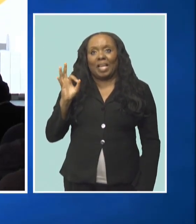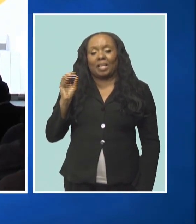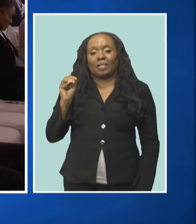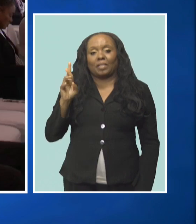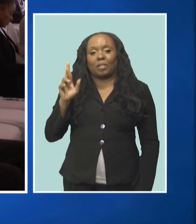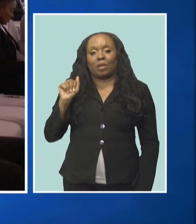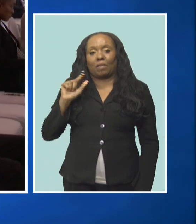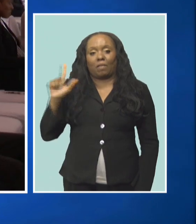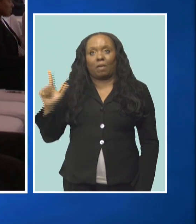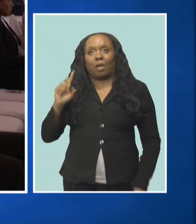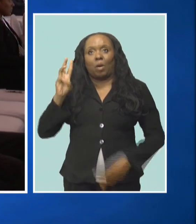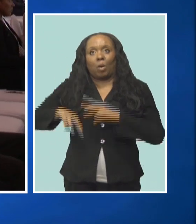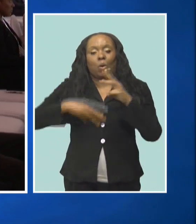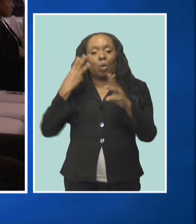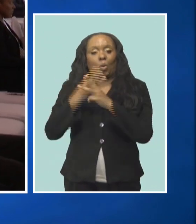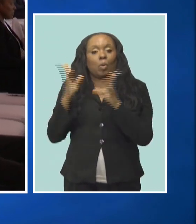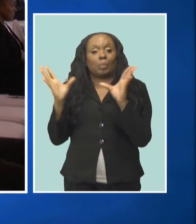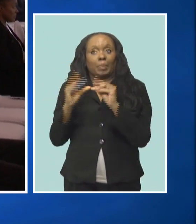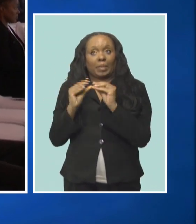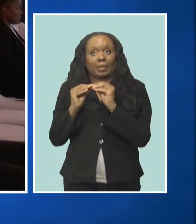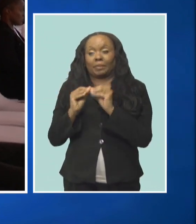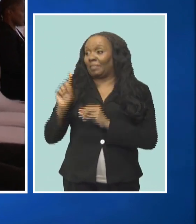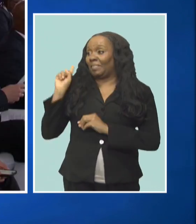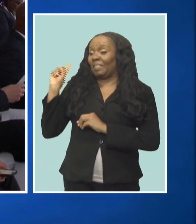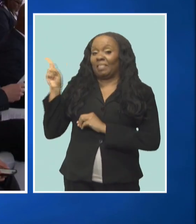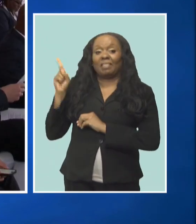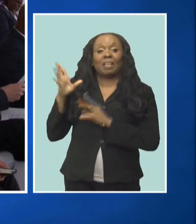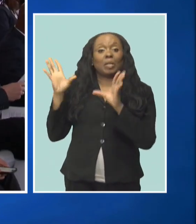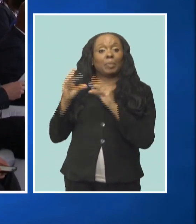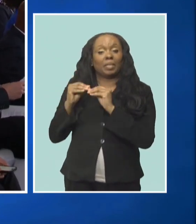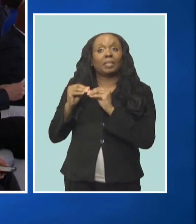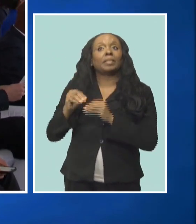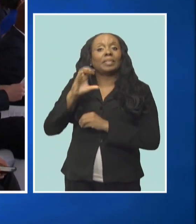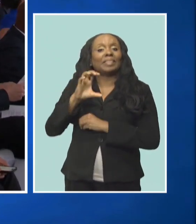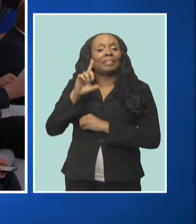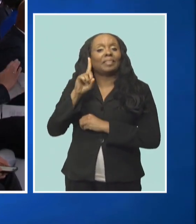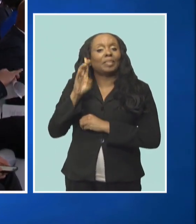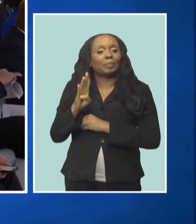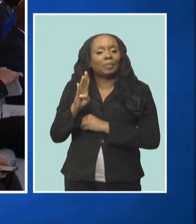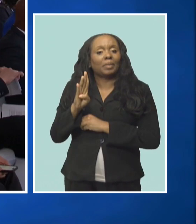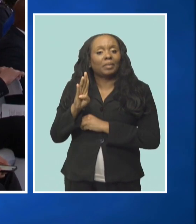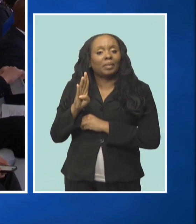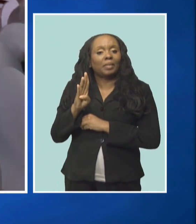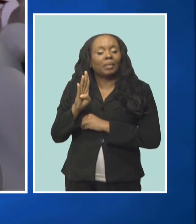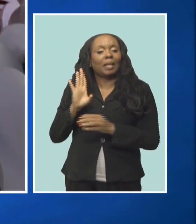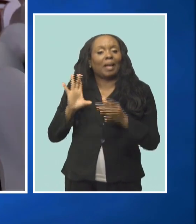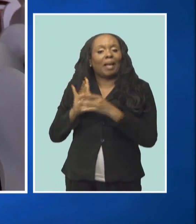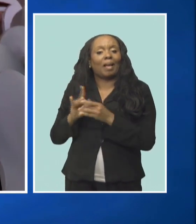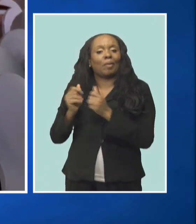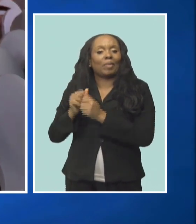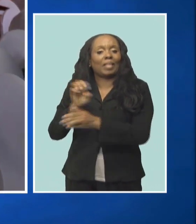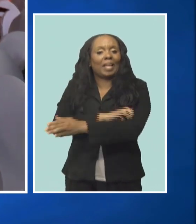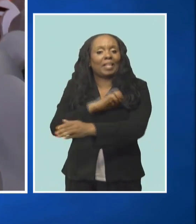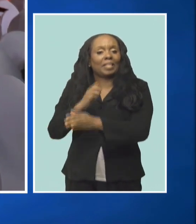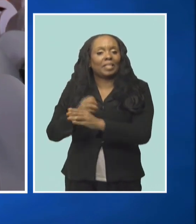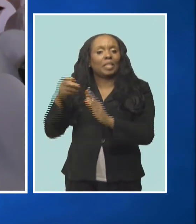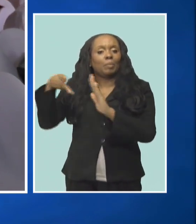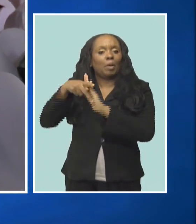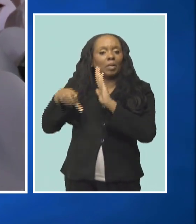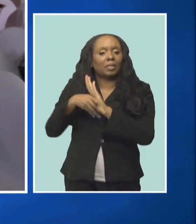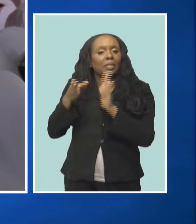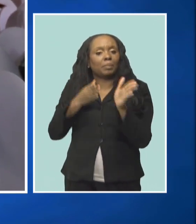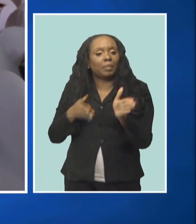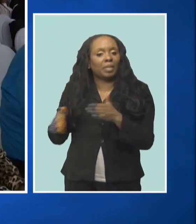Forum. There, it was disclosed that the Caribbean Development Bank, as part of its energy sector policy and